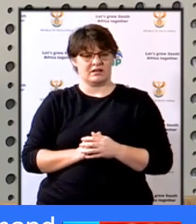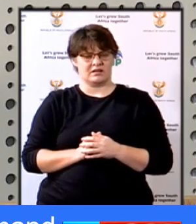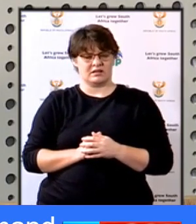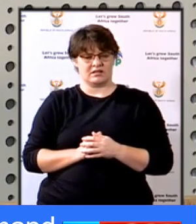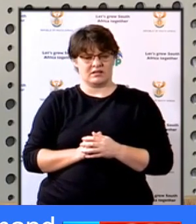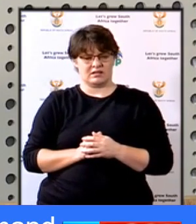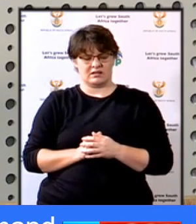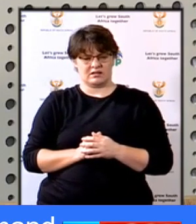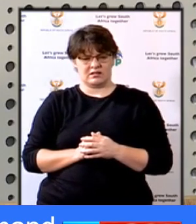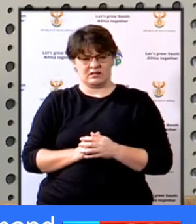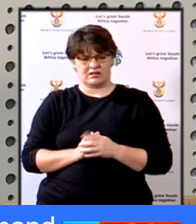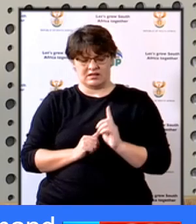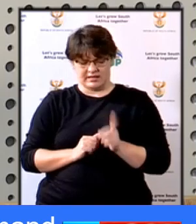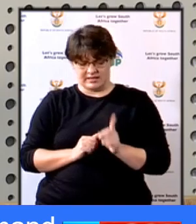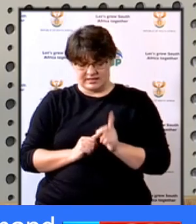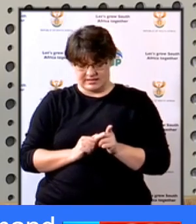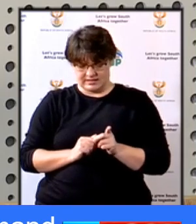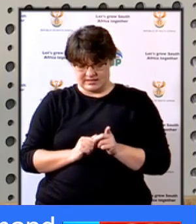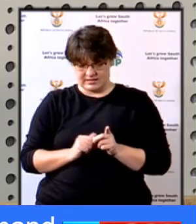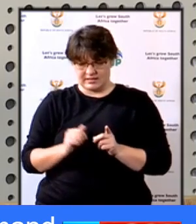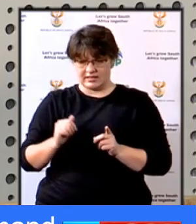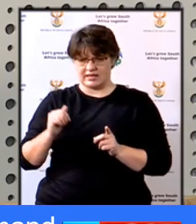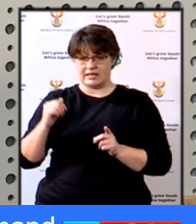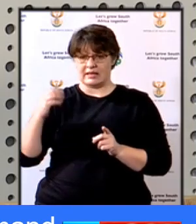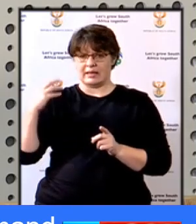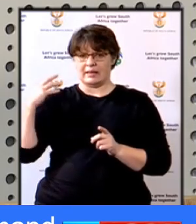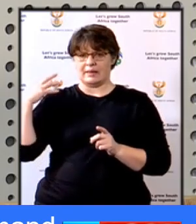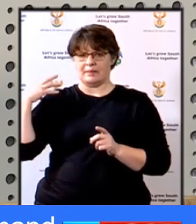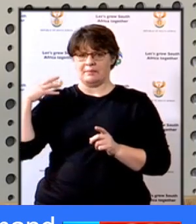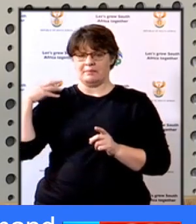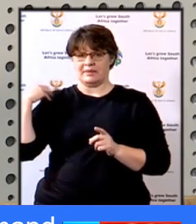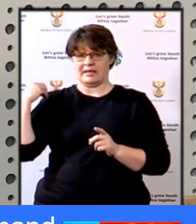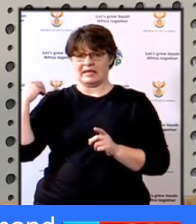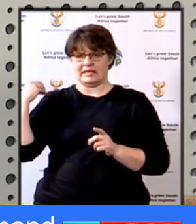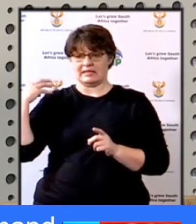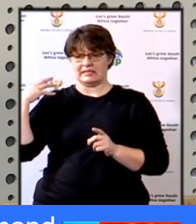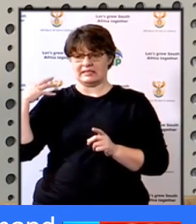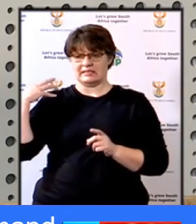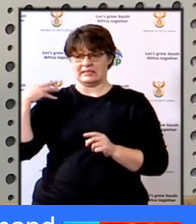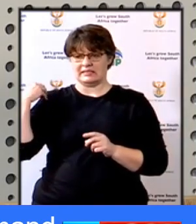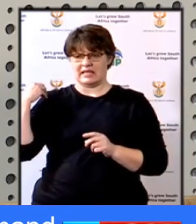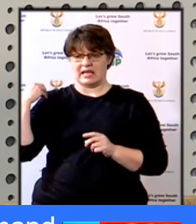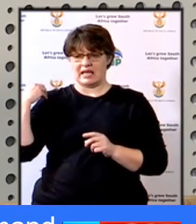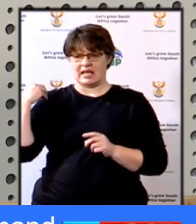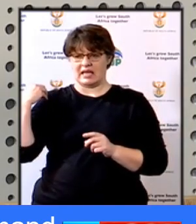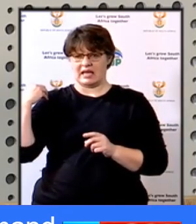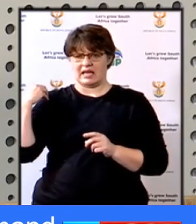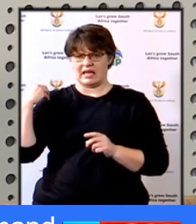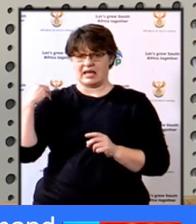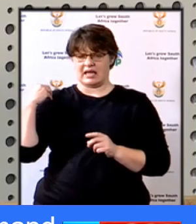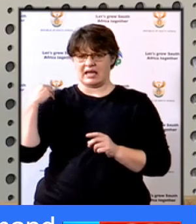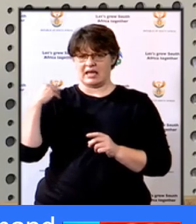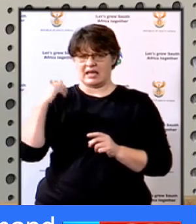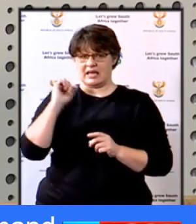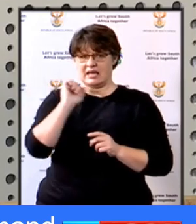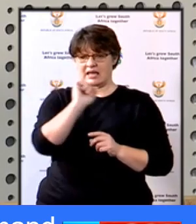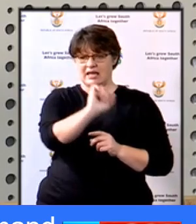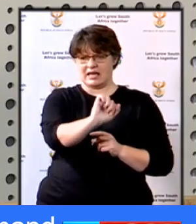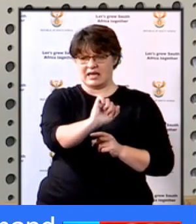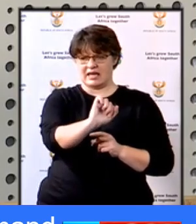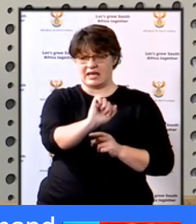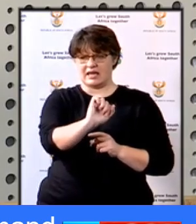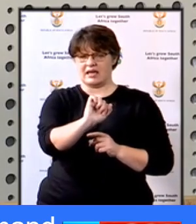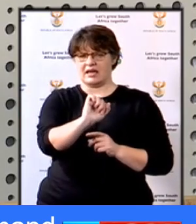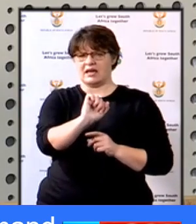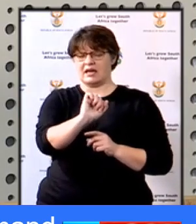I think the Minister Mthembu has said that there are discussions with saloons and